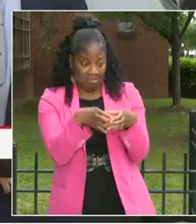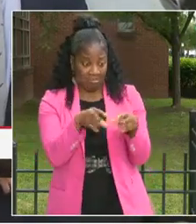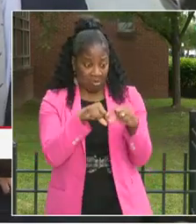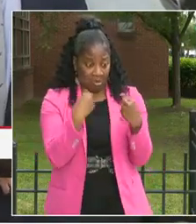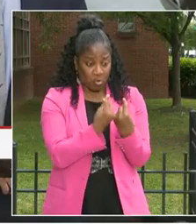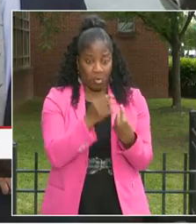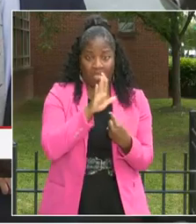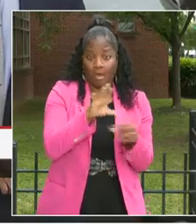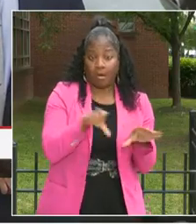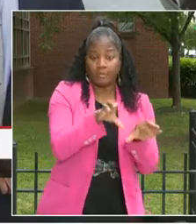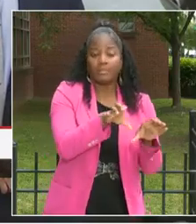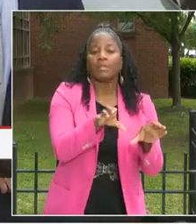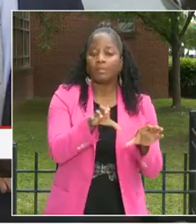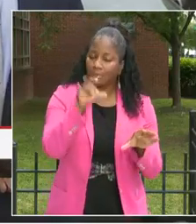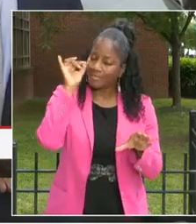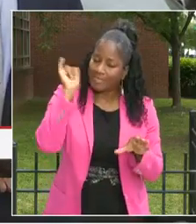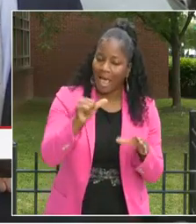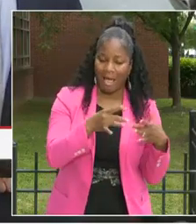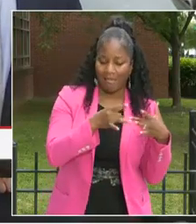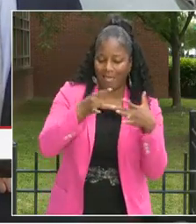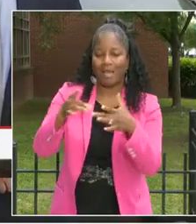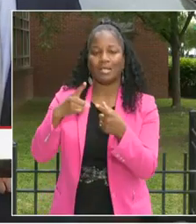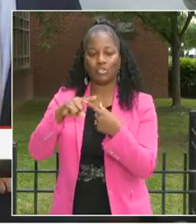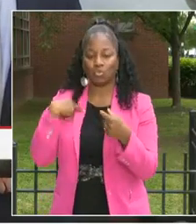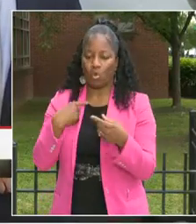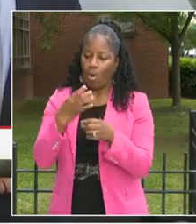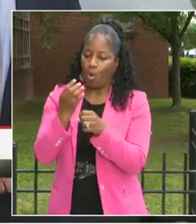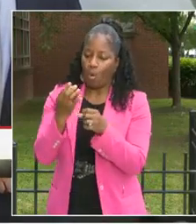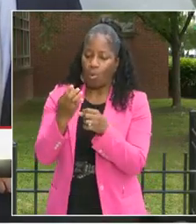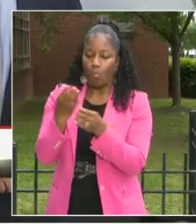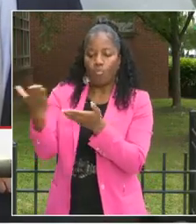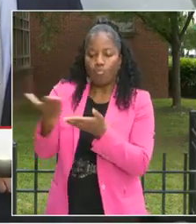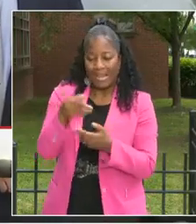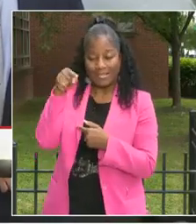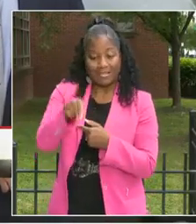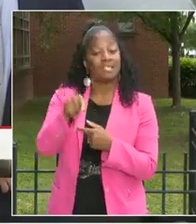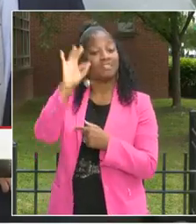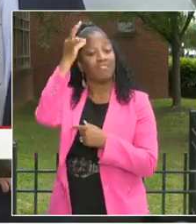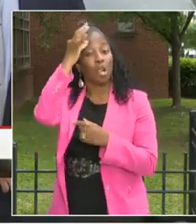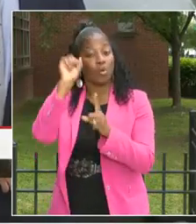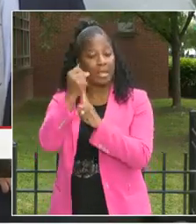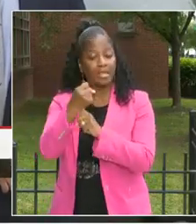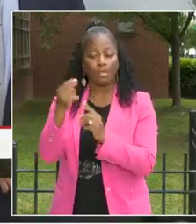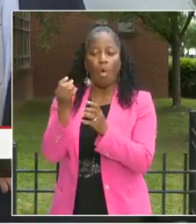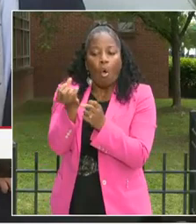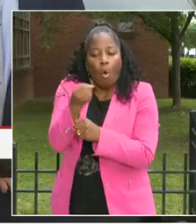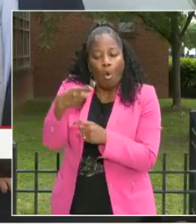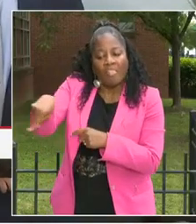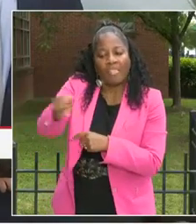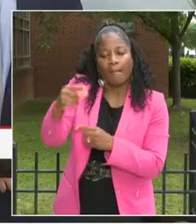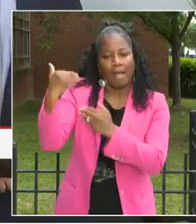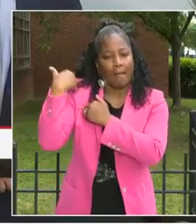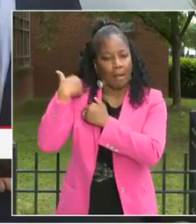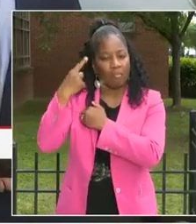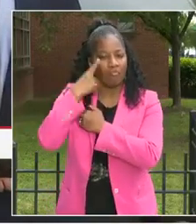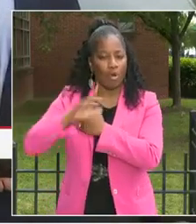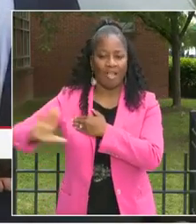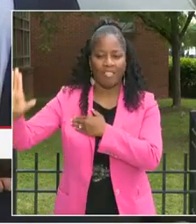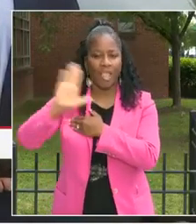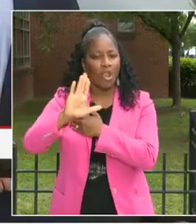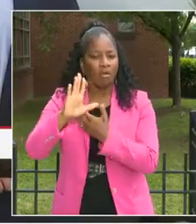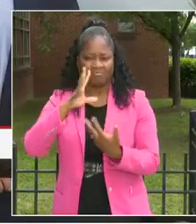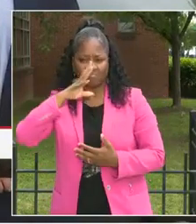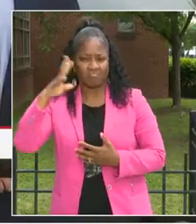driving force for us to work together to bring this federal case and hold them accountable for their disregard for their community and for human